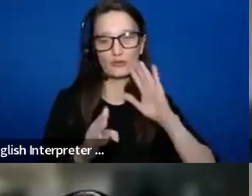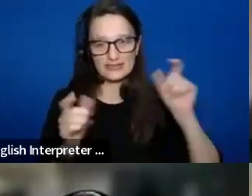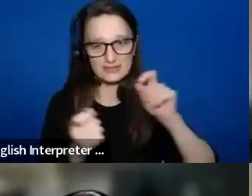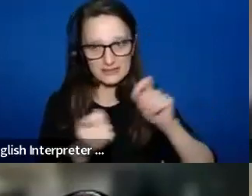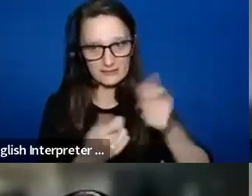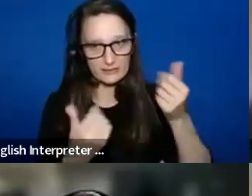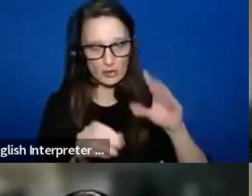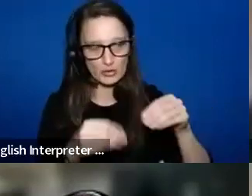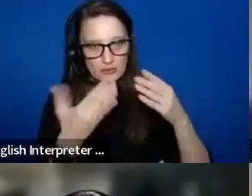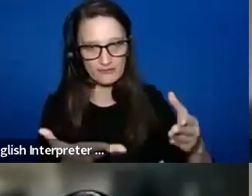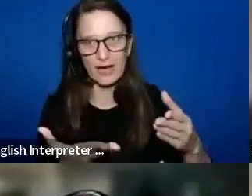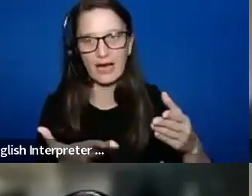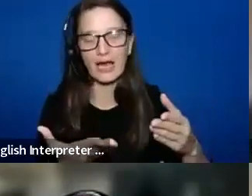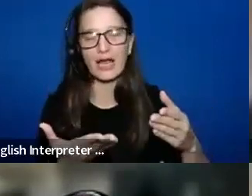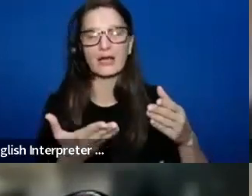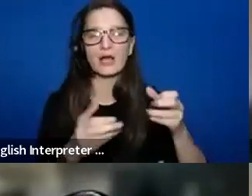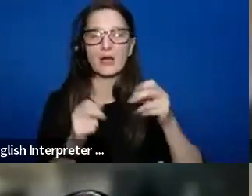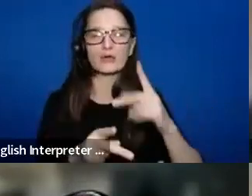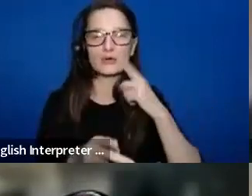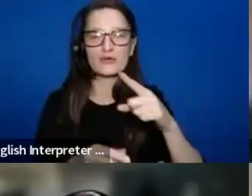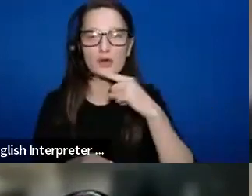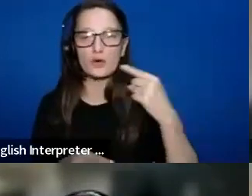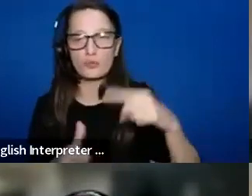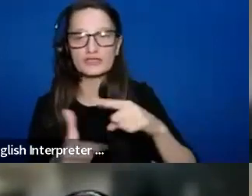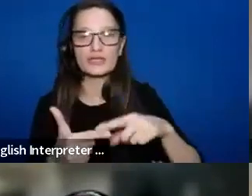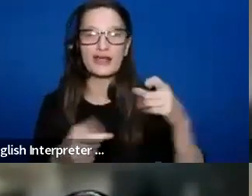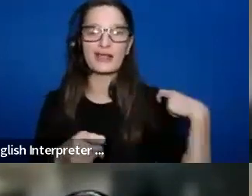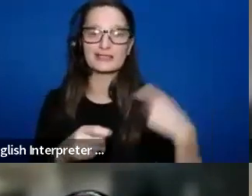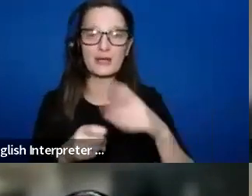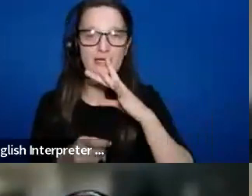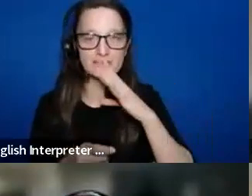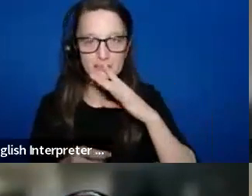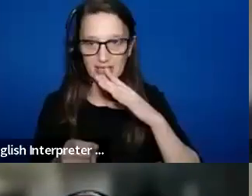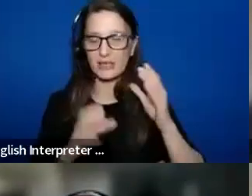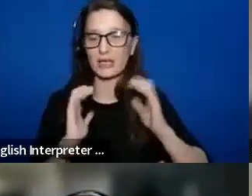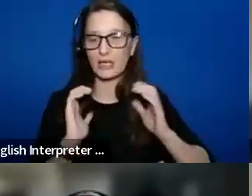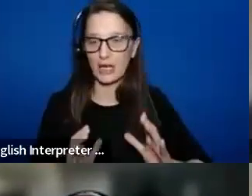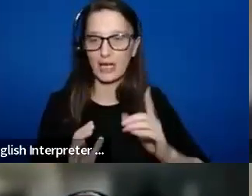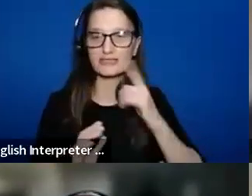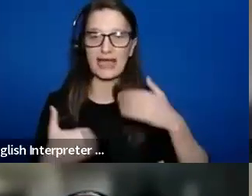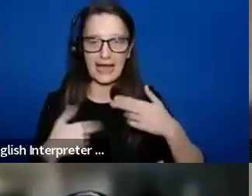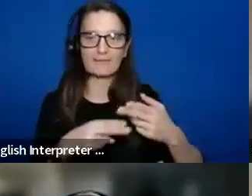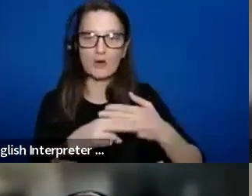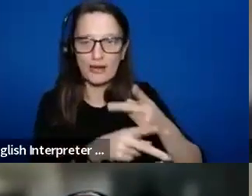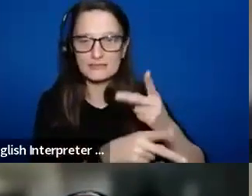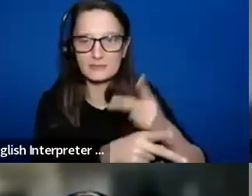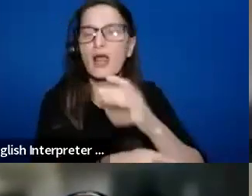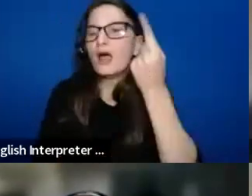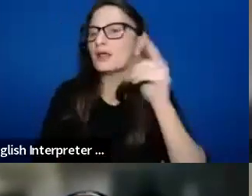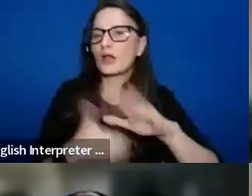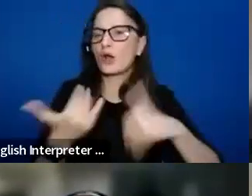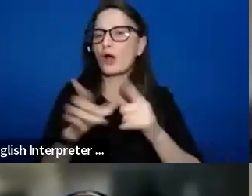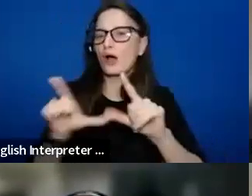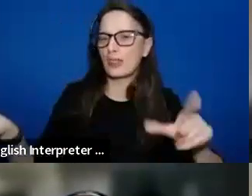opportunities for Russian and Spanish-speaking clients and families to have some respite outreach. Obviously, all languages would be able to be served there, but that